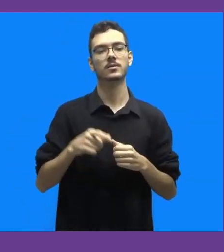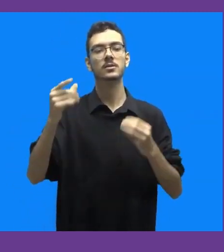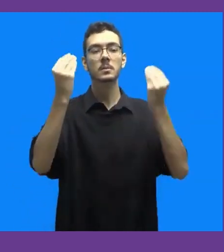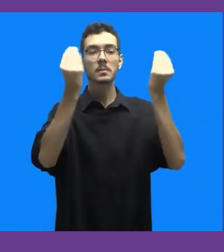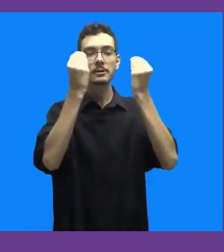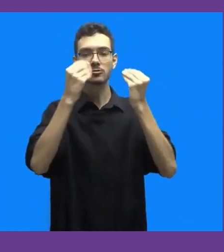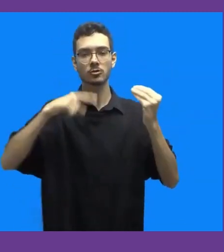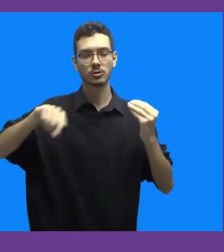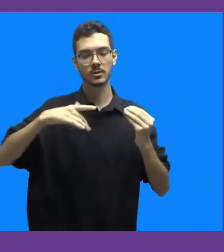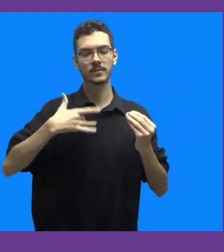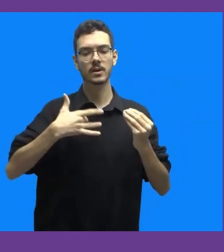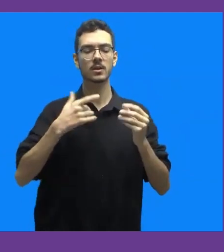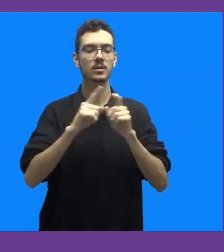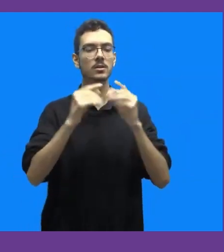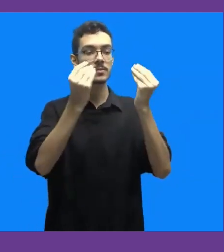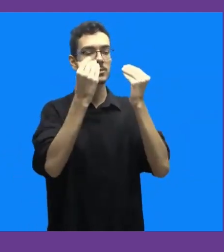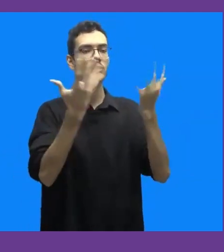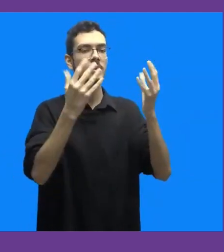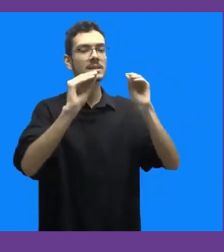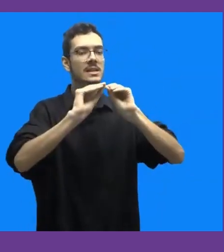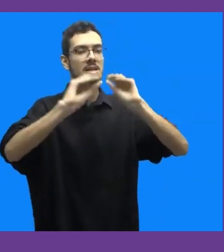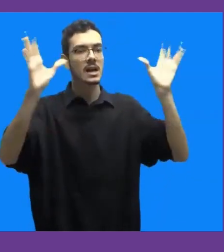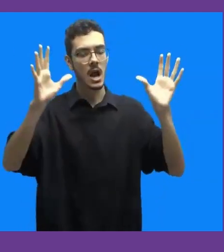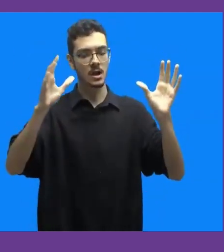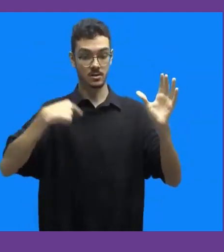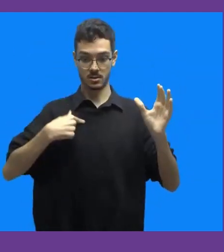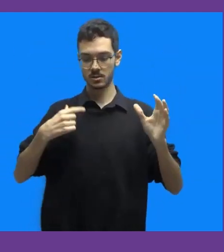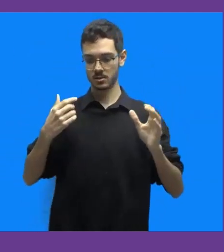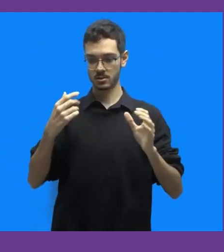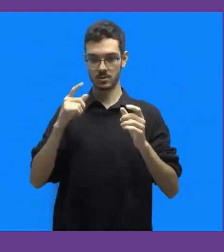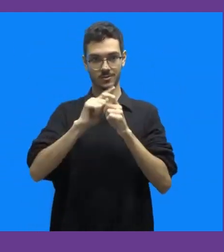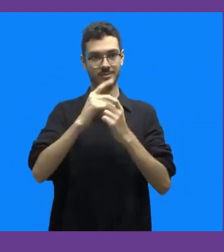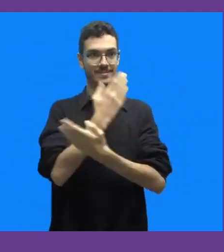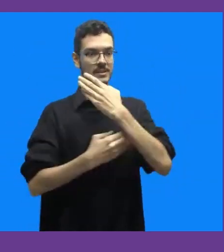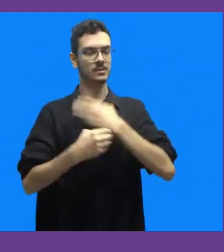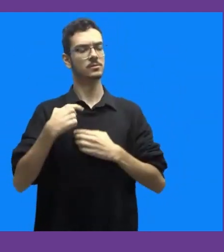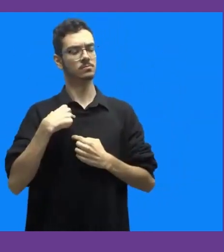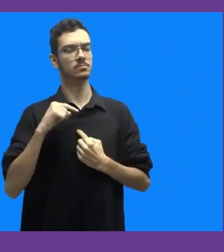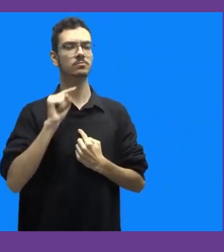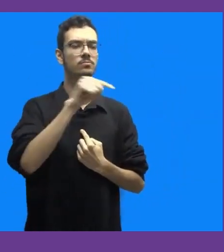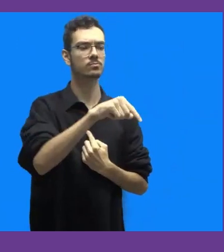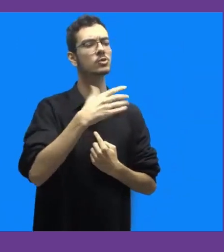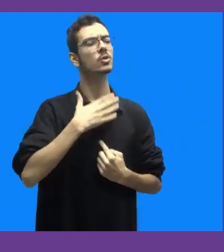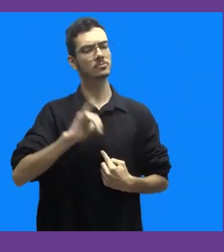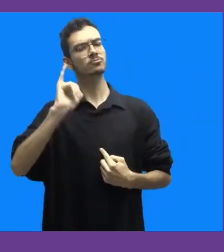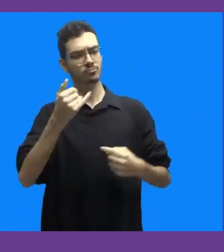decision. Even if those universities did not have the most perfect conditions